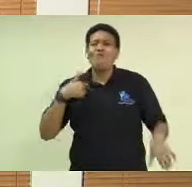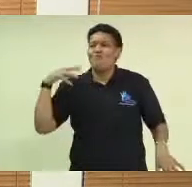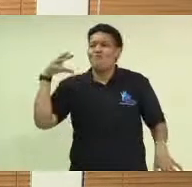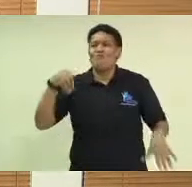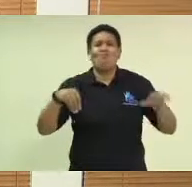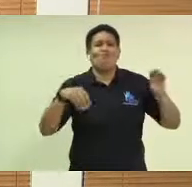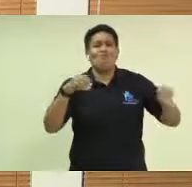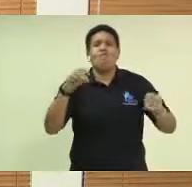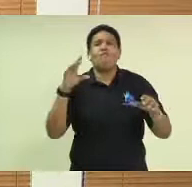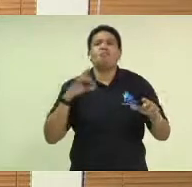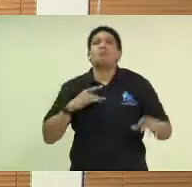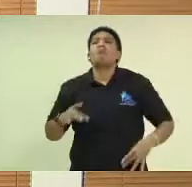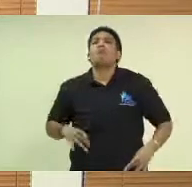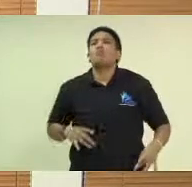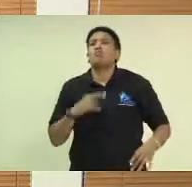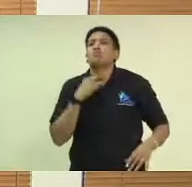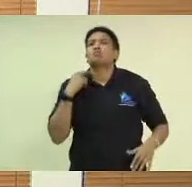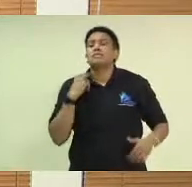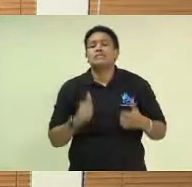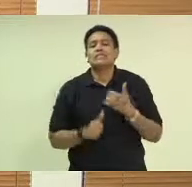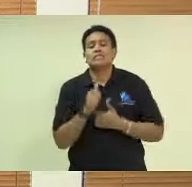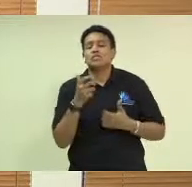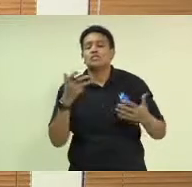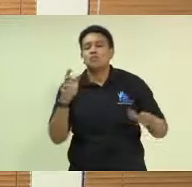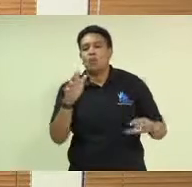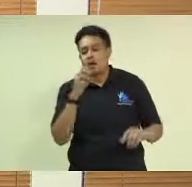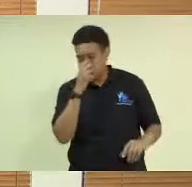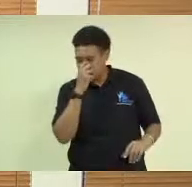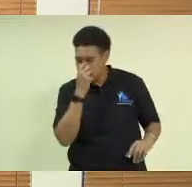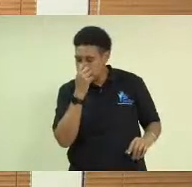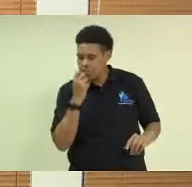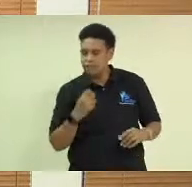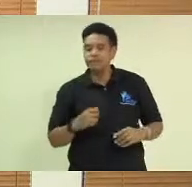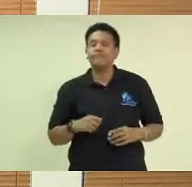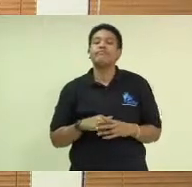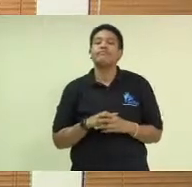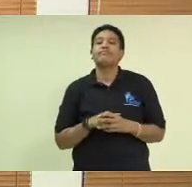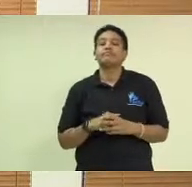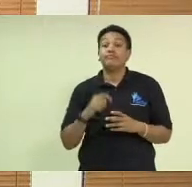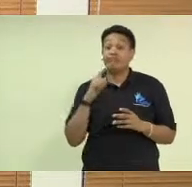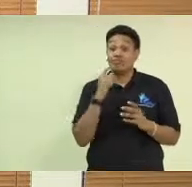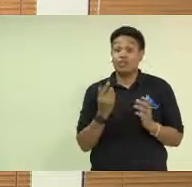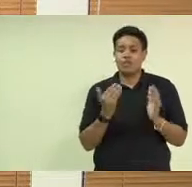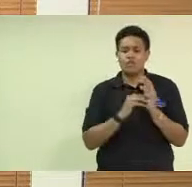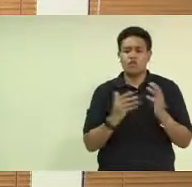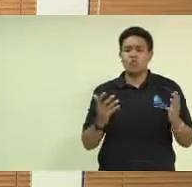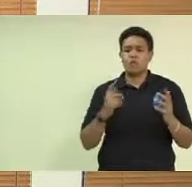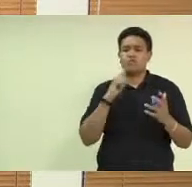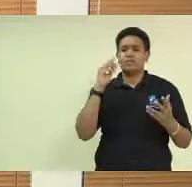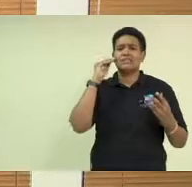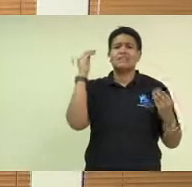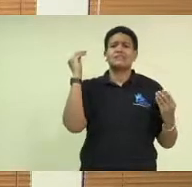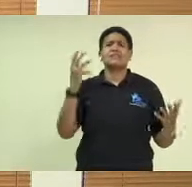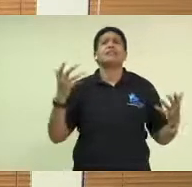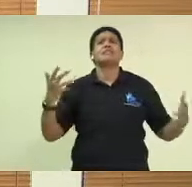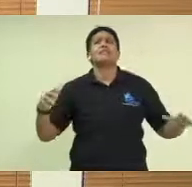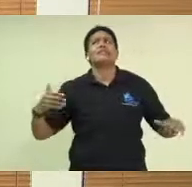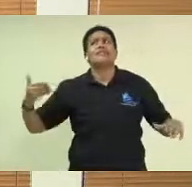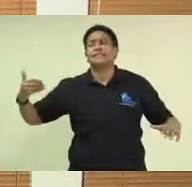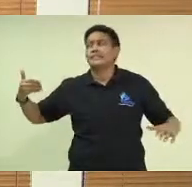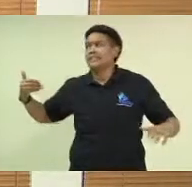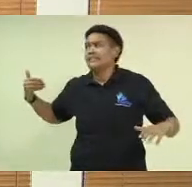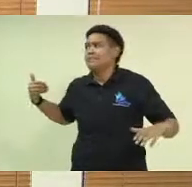further contamination of the virus. To reinforce some of what was said earlier